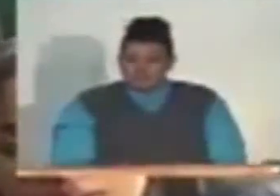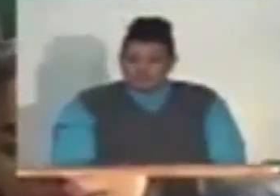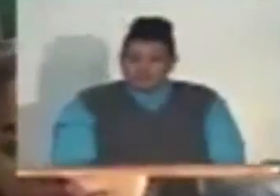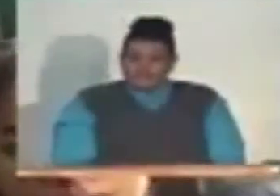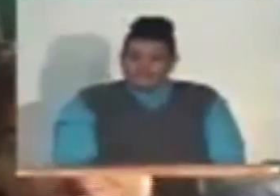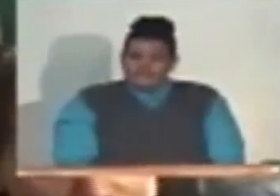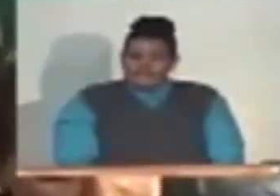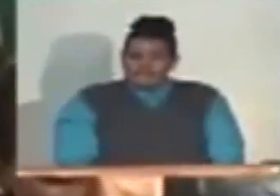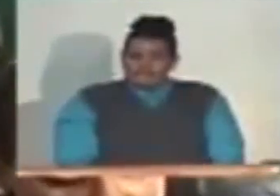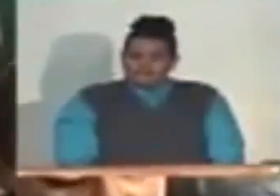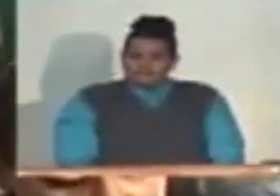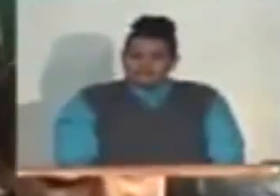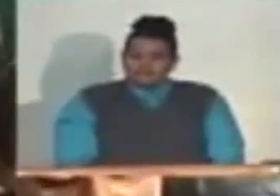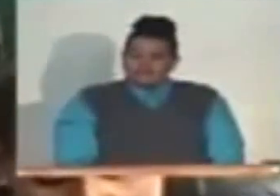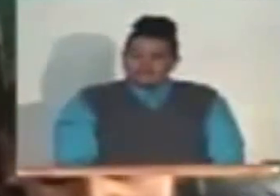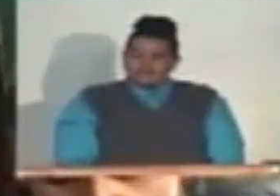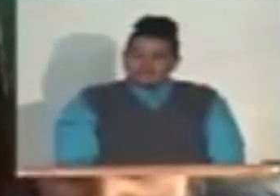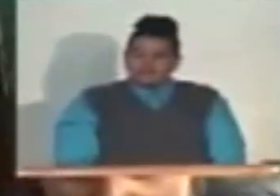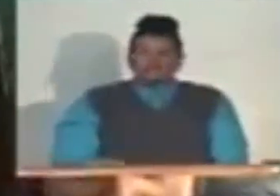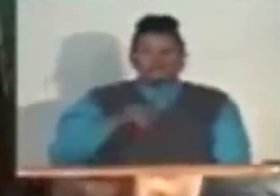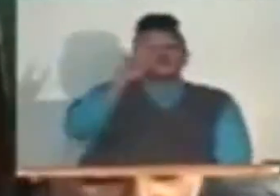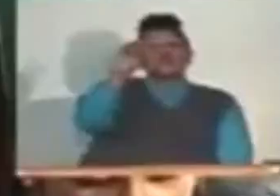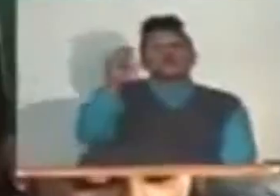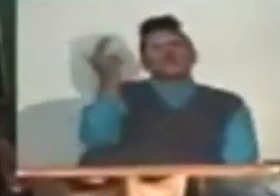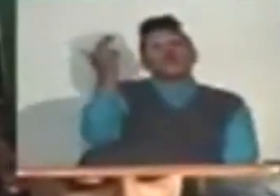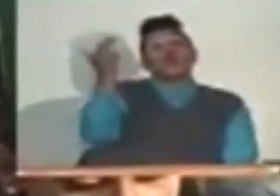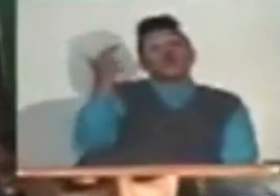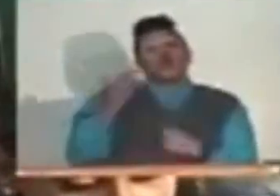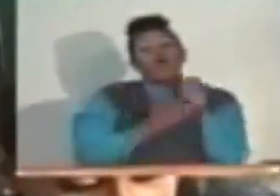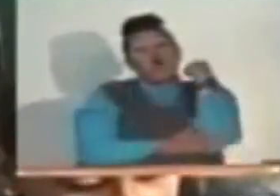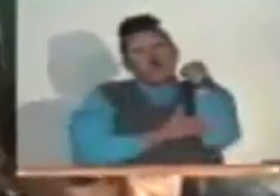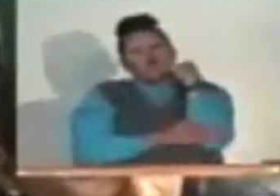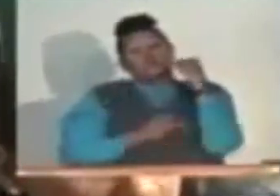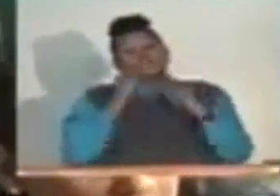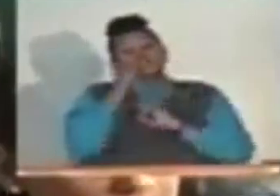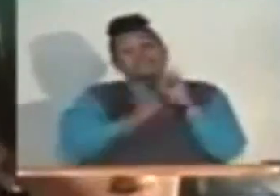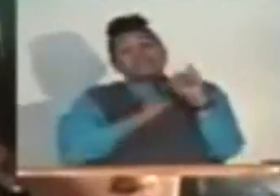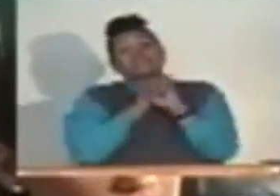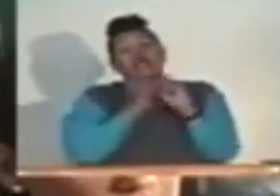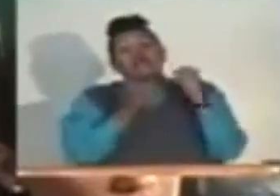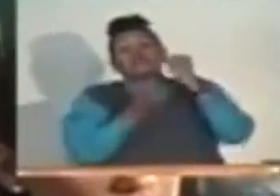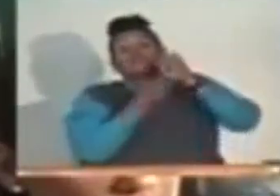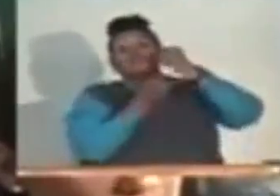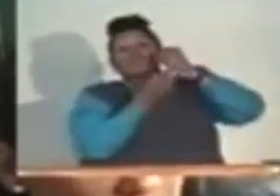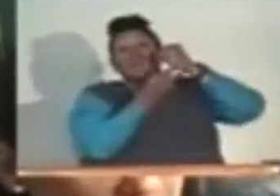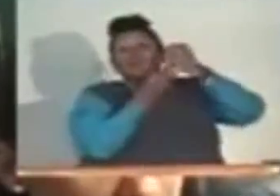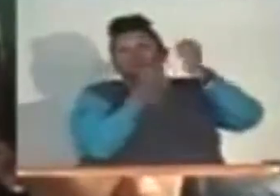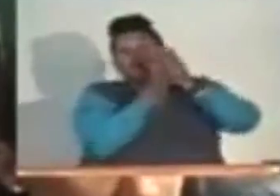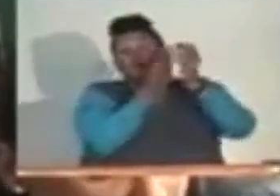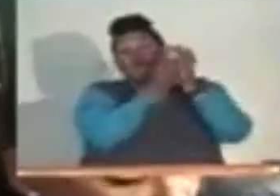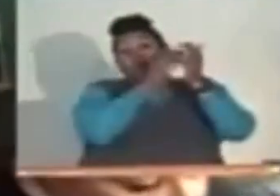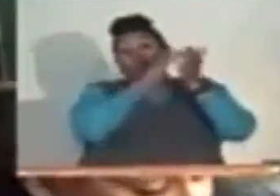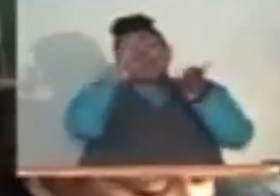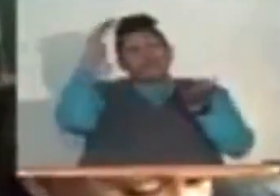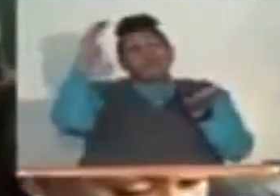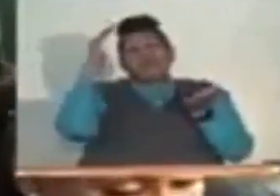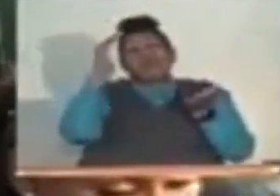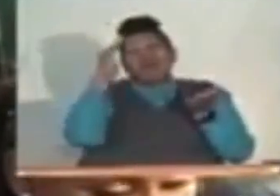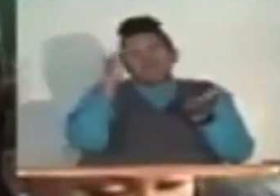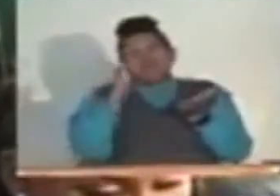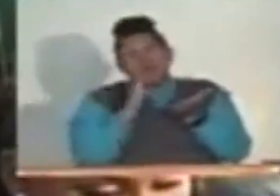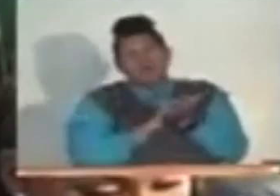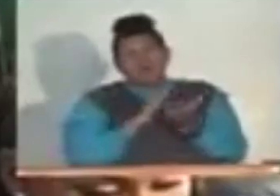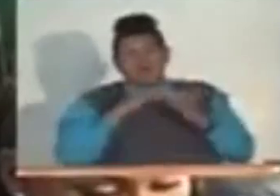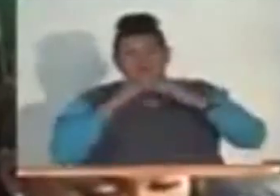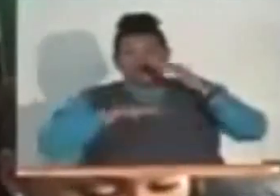By 2013, the country's international reserves had slipped below